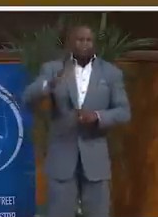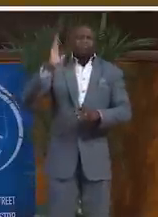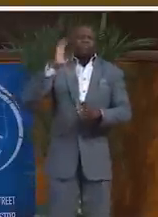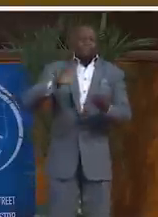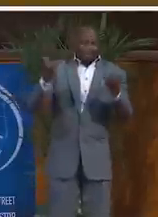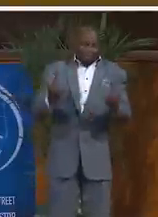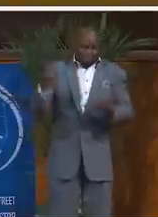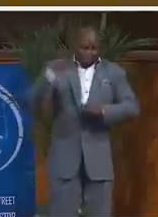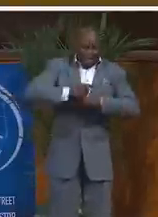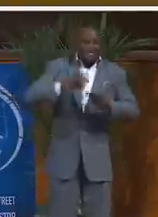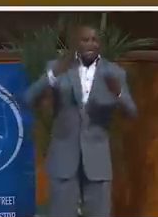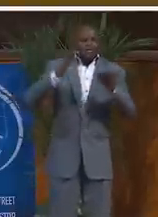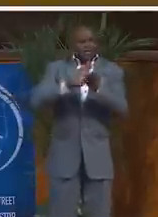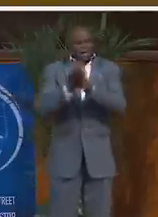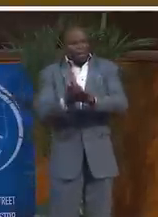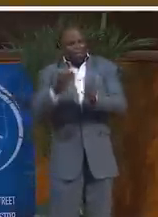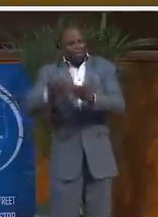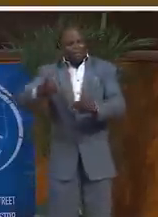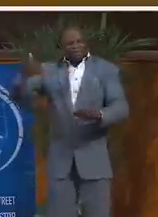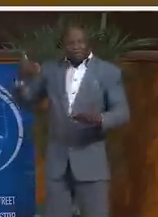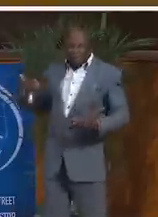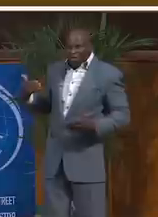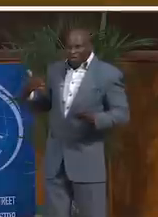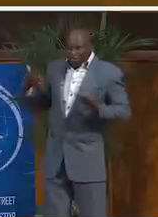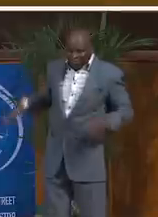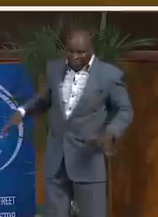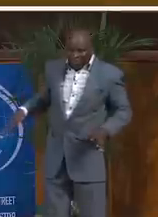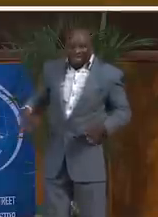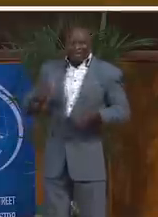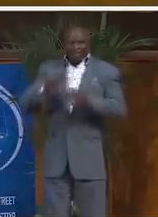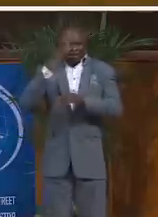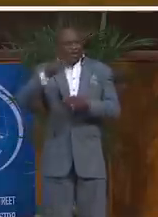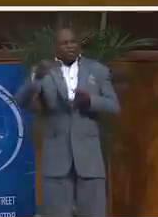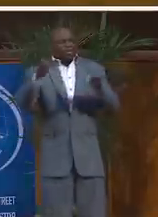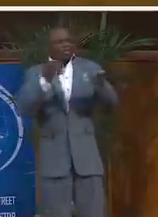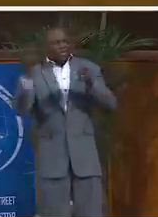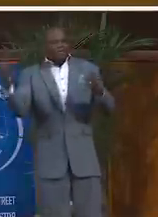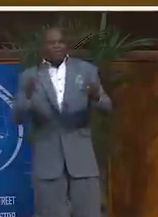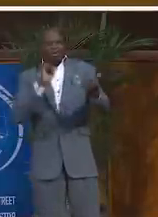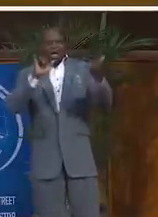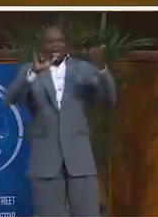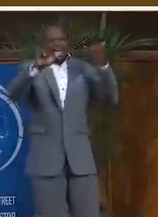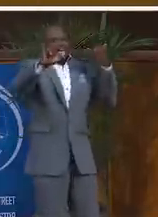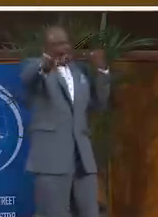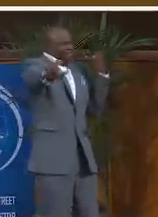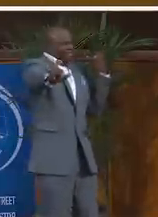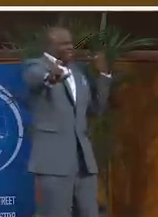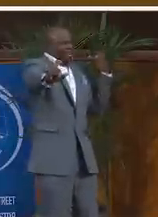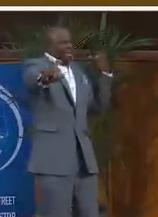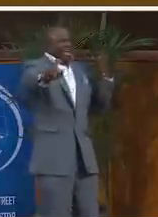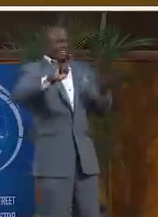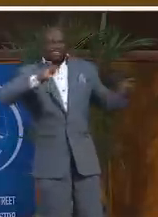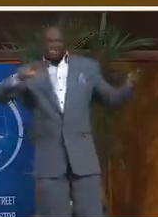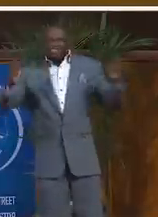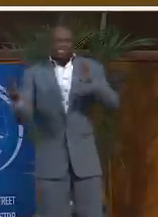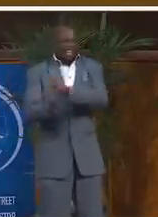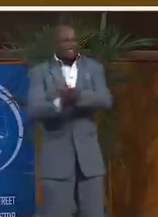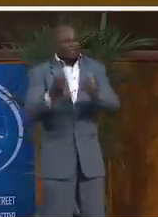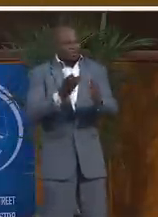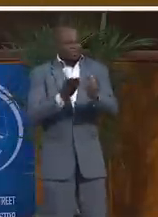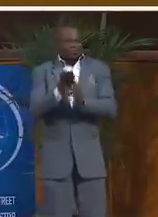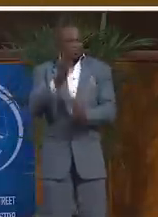was. And we know, O God, that you can reign forever and change what we're going